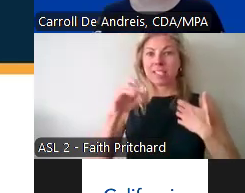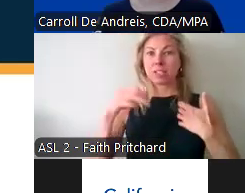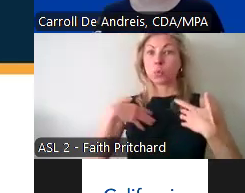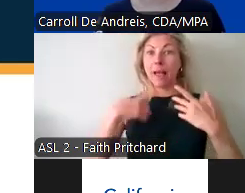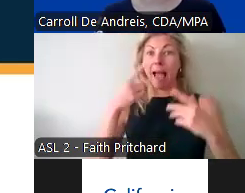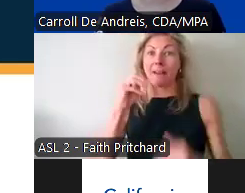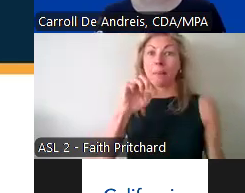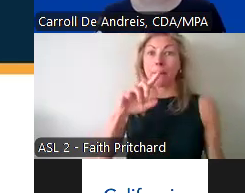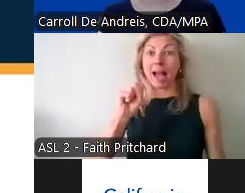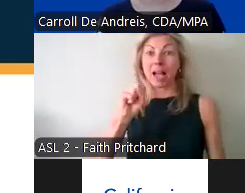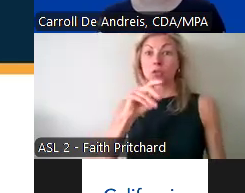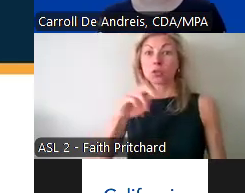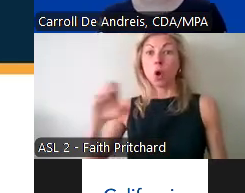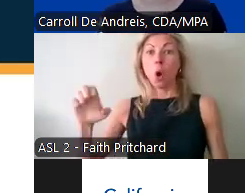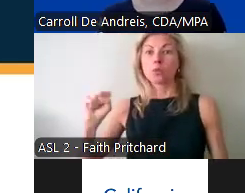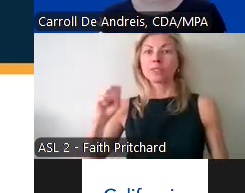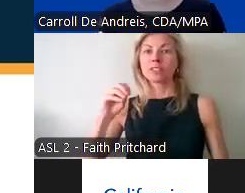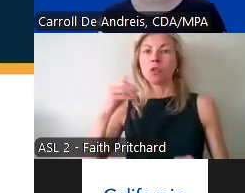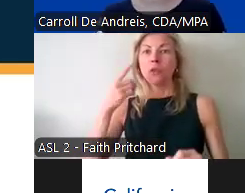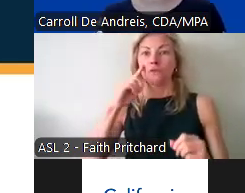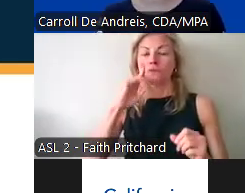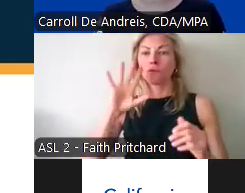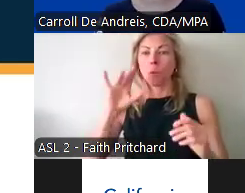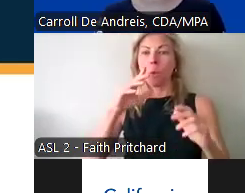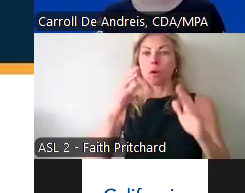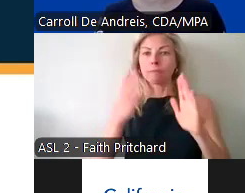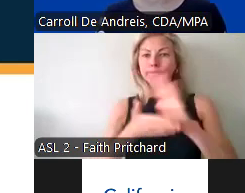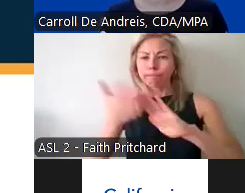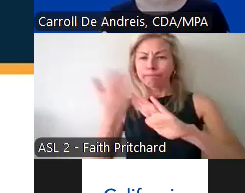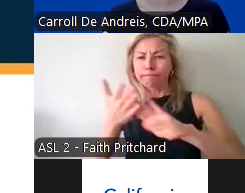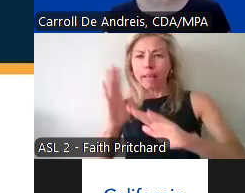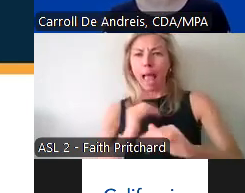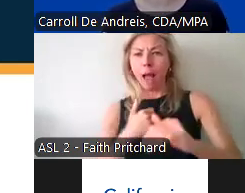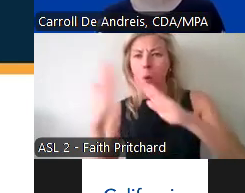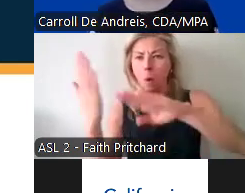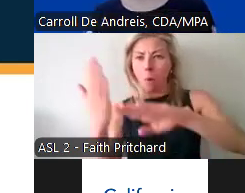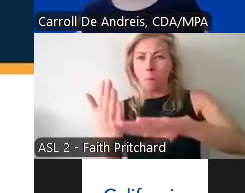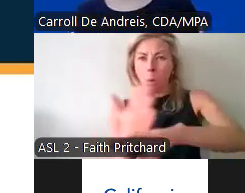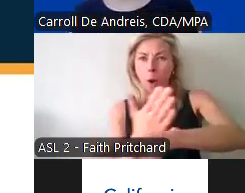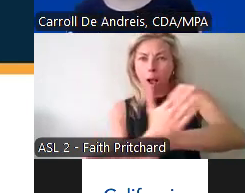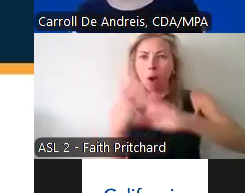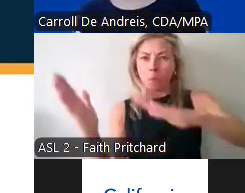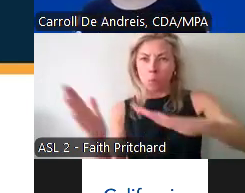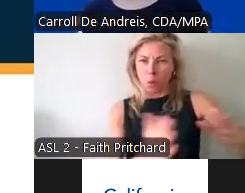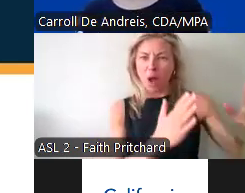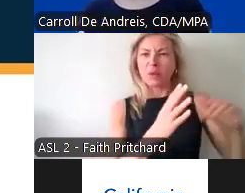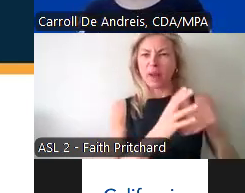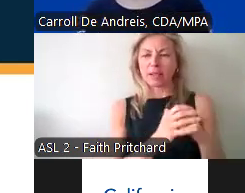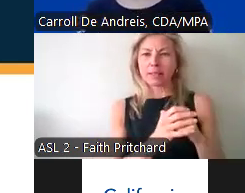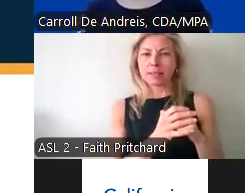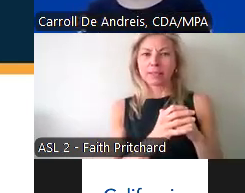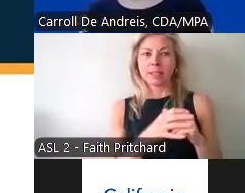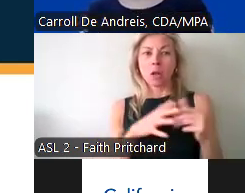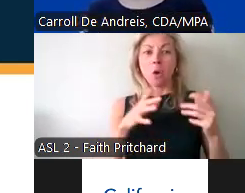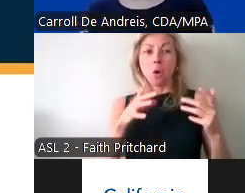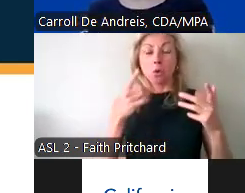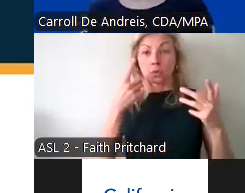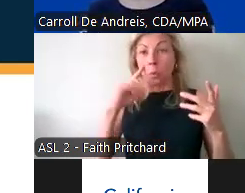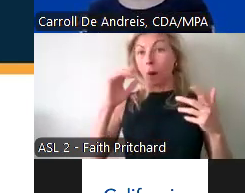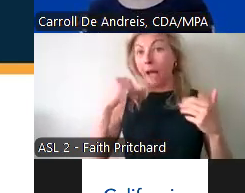understand our progress. Having that clear data will also assist us, I think, in the foundation and